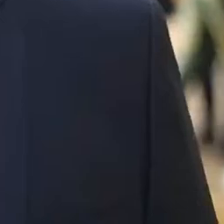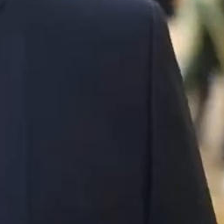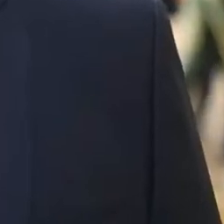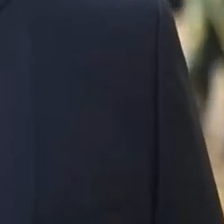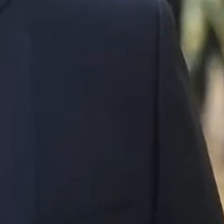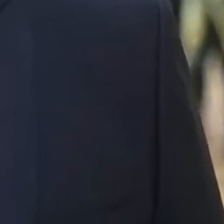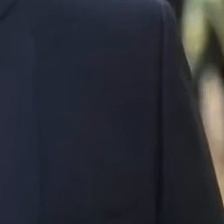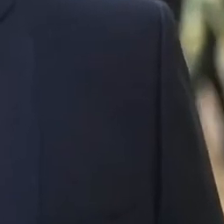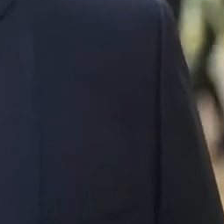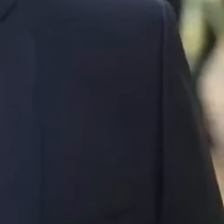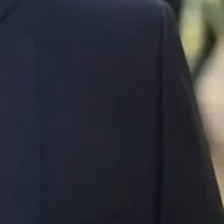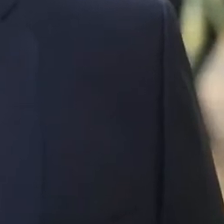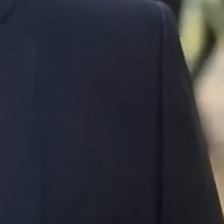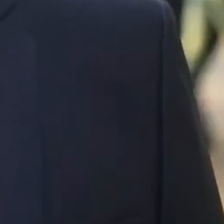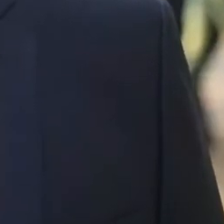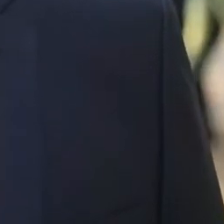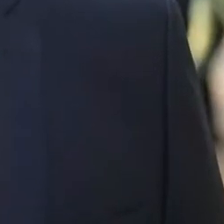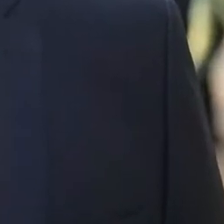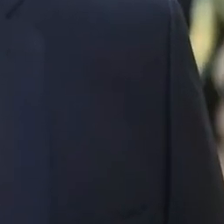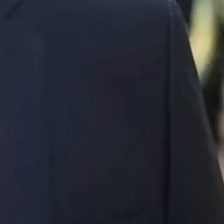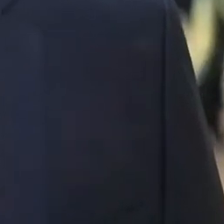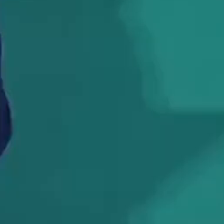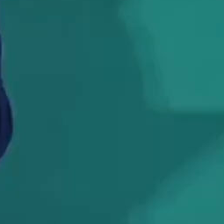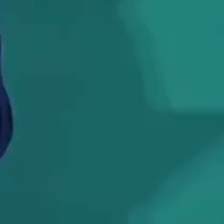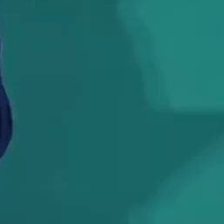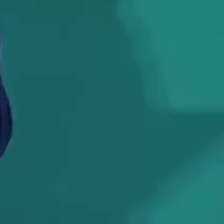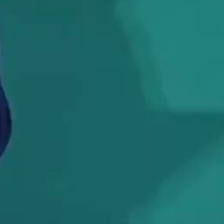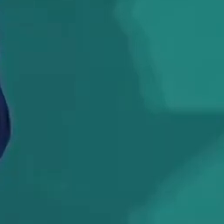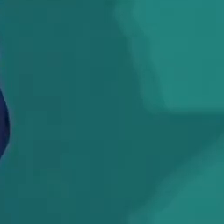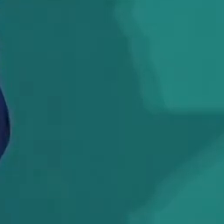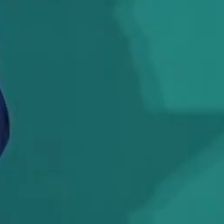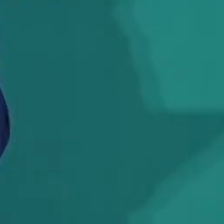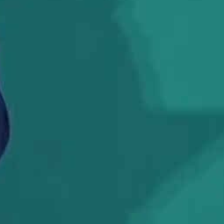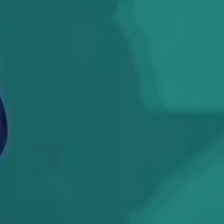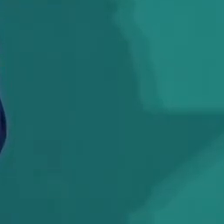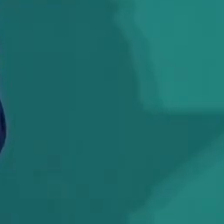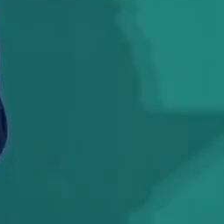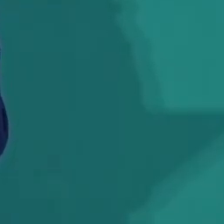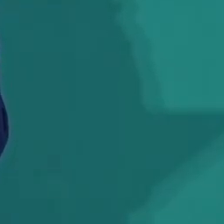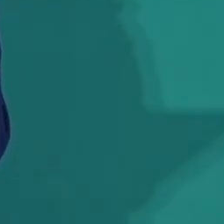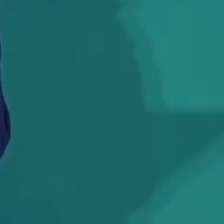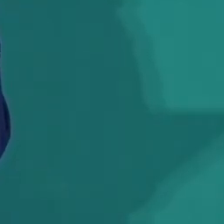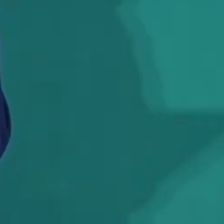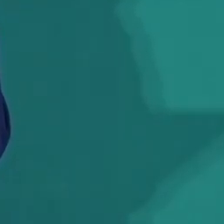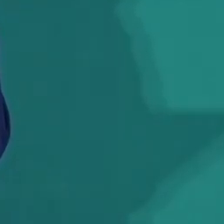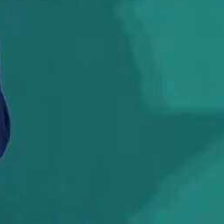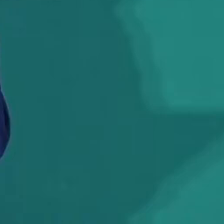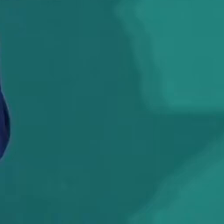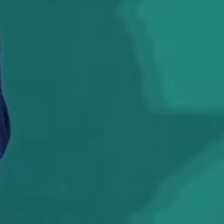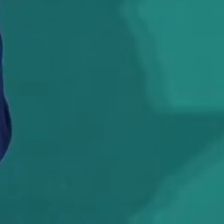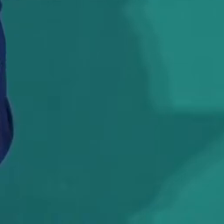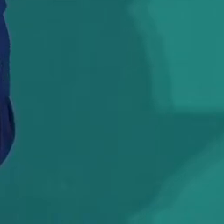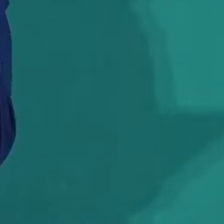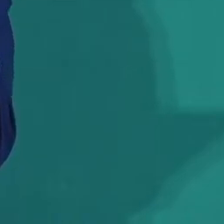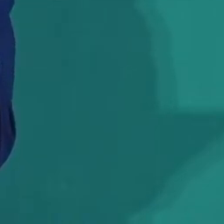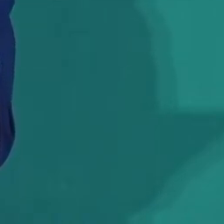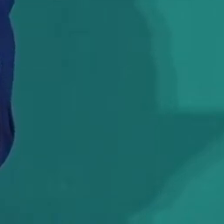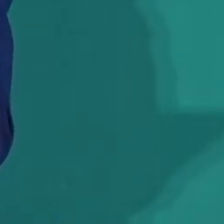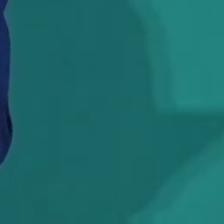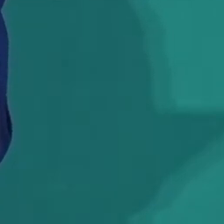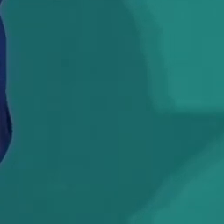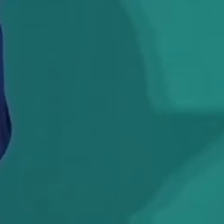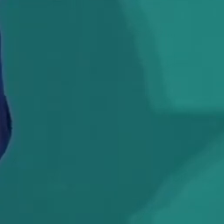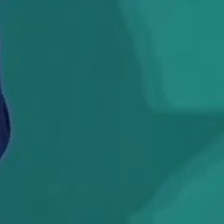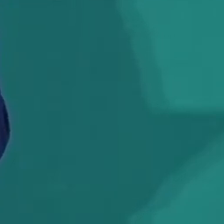It's going to take no more than 10 seconds. I think with everybody that we thanked for this afternoon, we